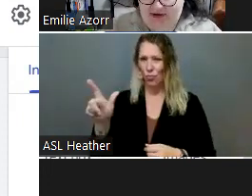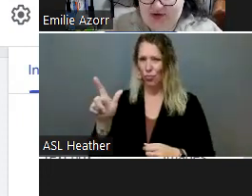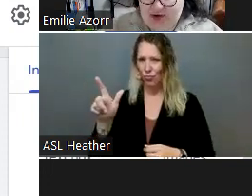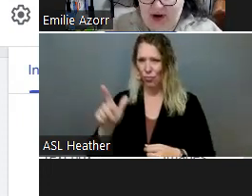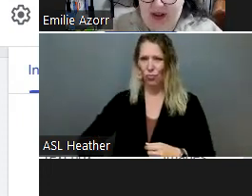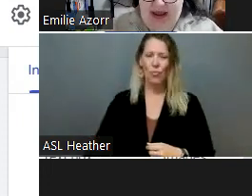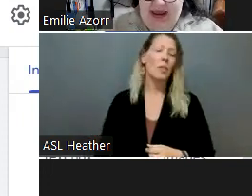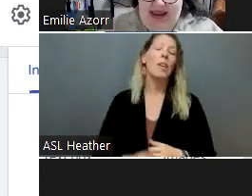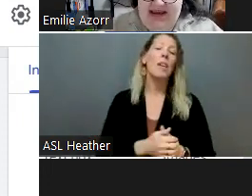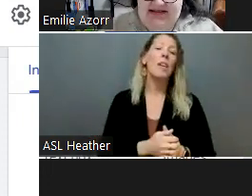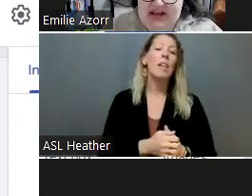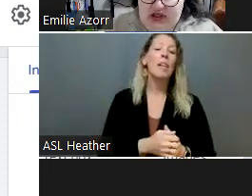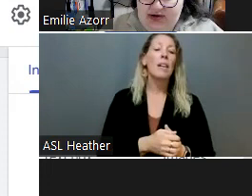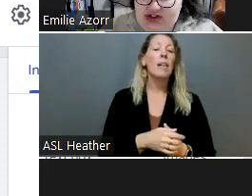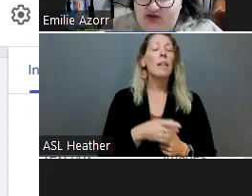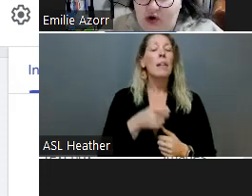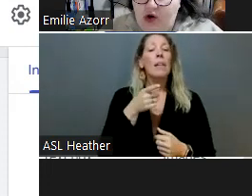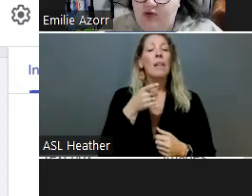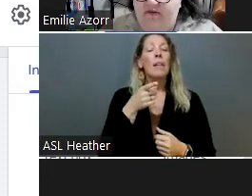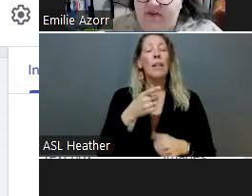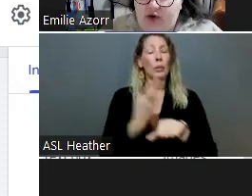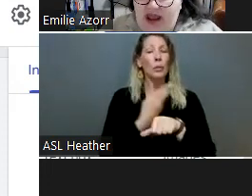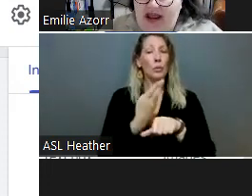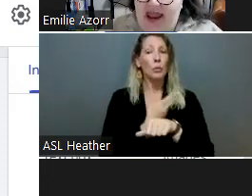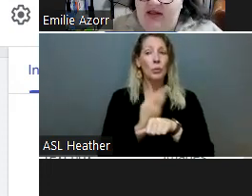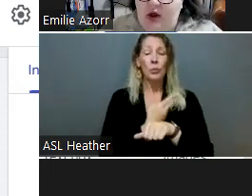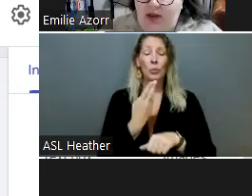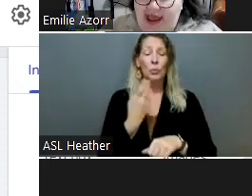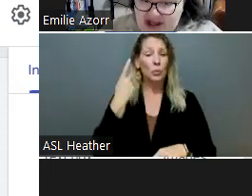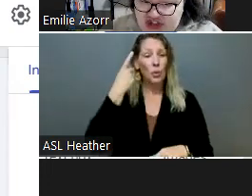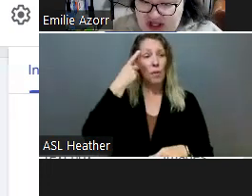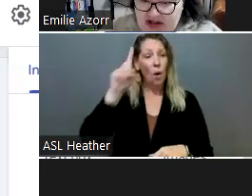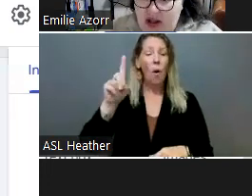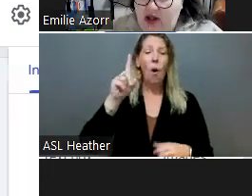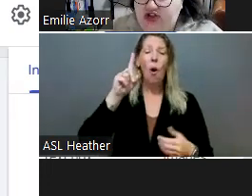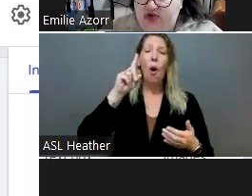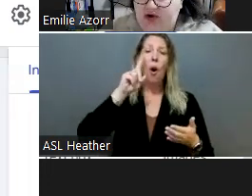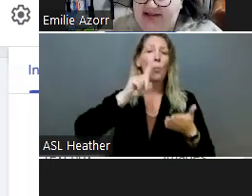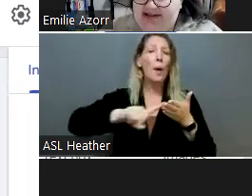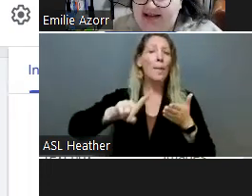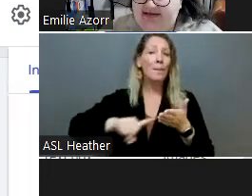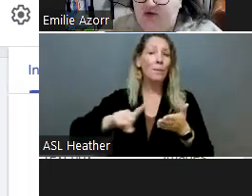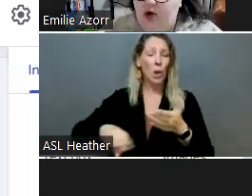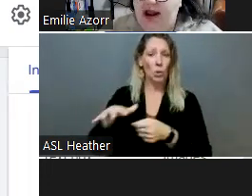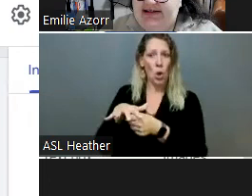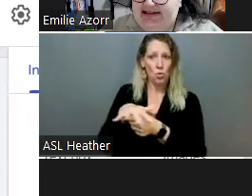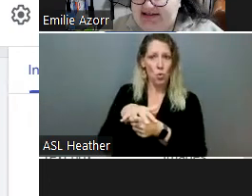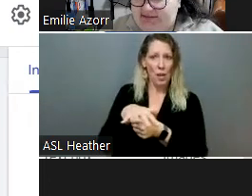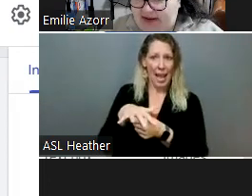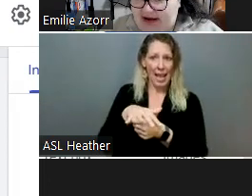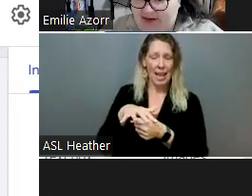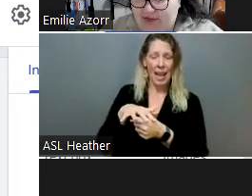access review tool is used for reviewing a location to assess